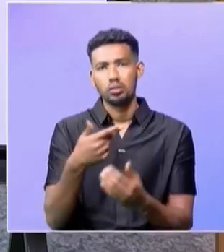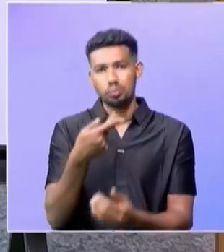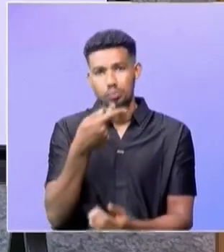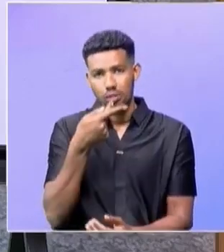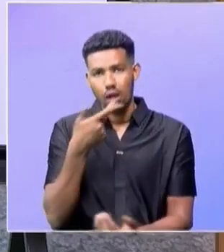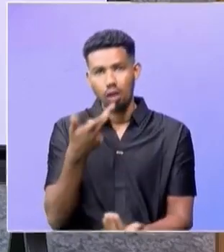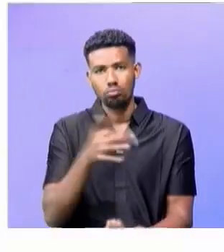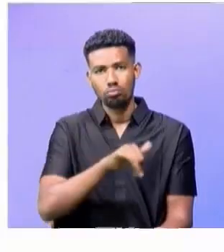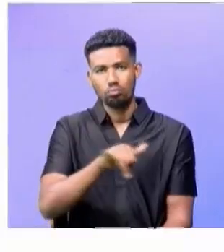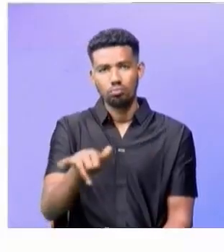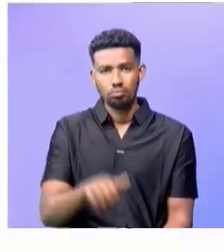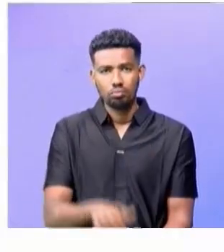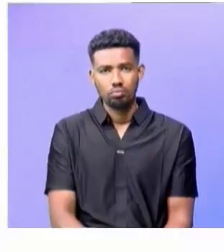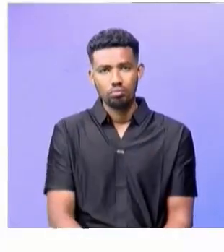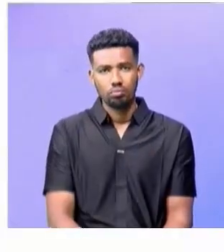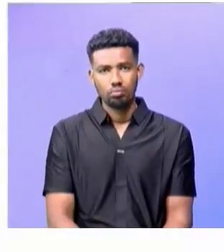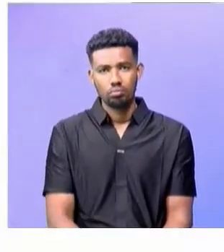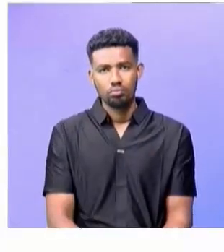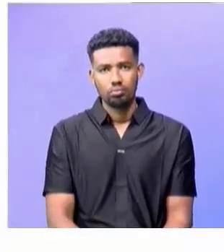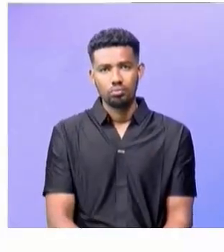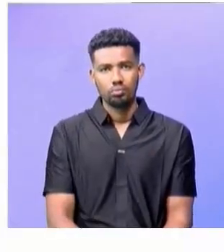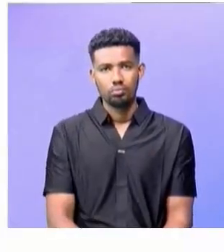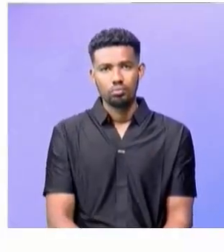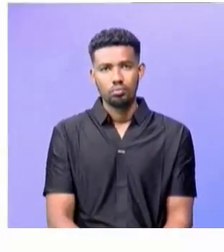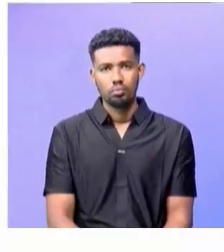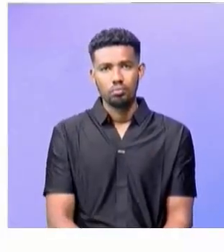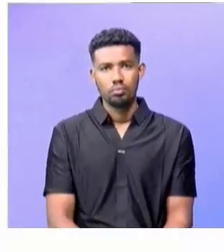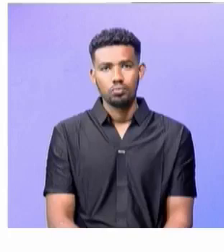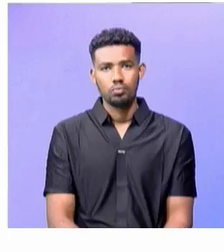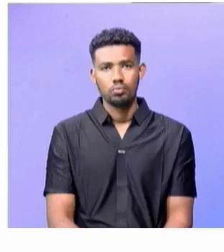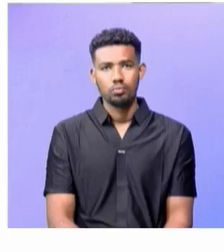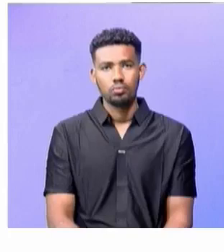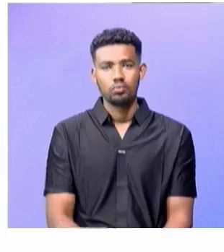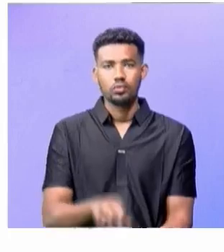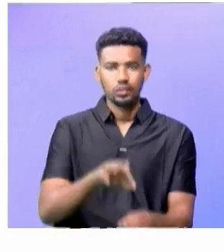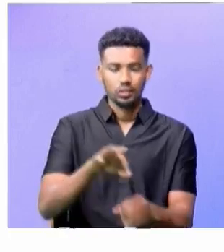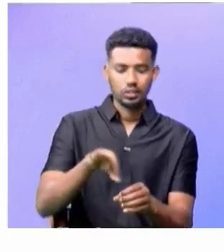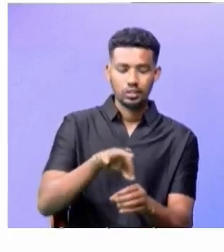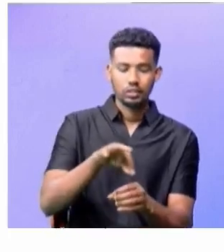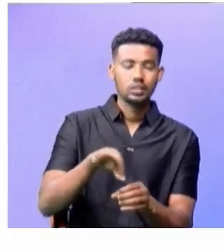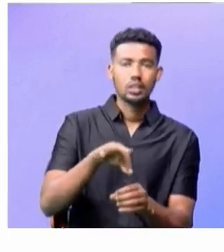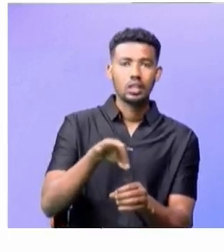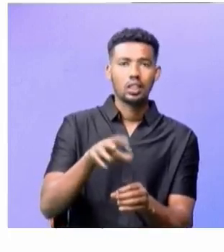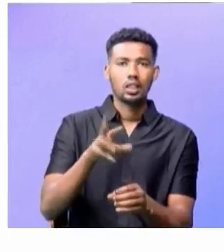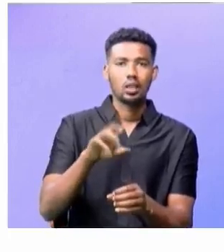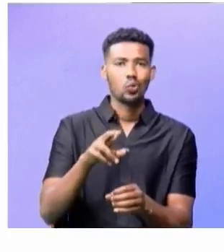example, tea or coffee.